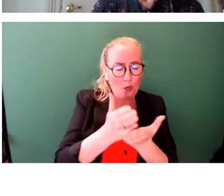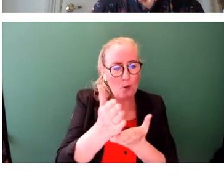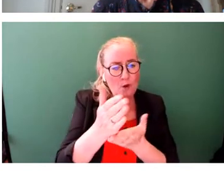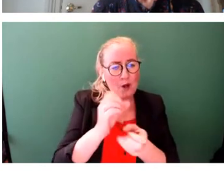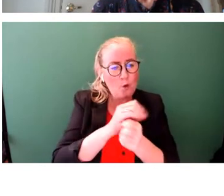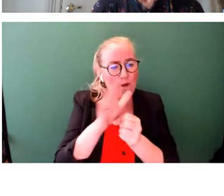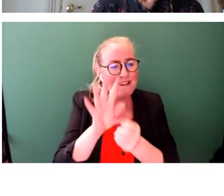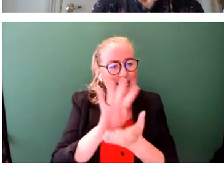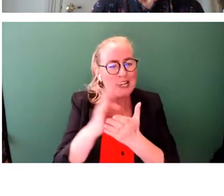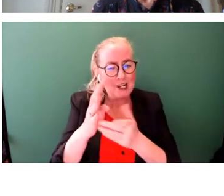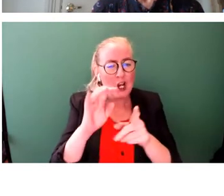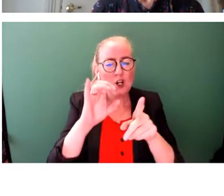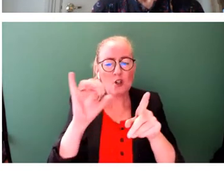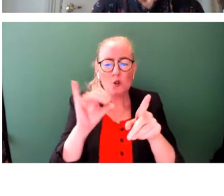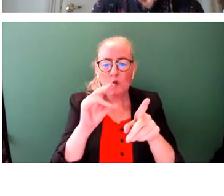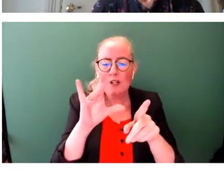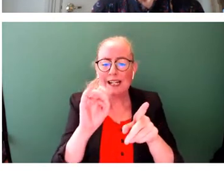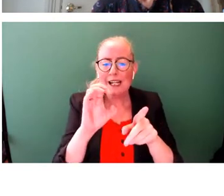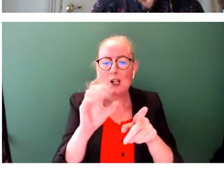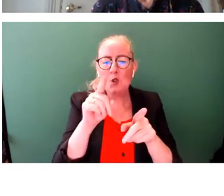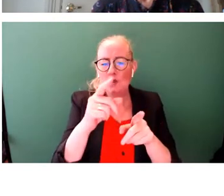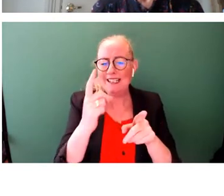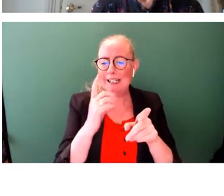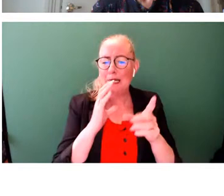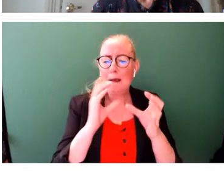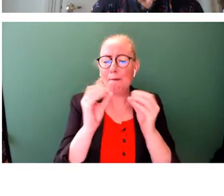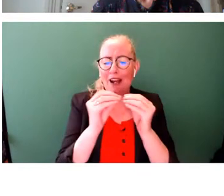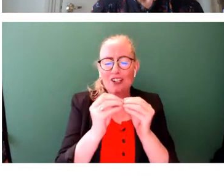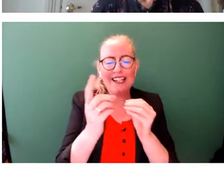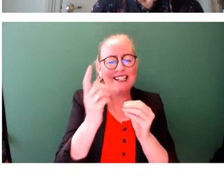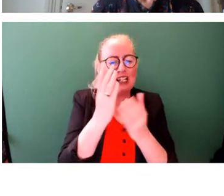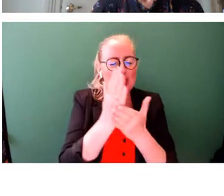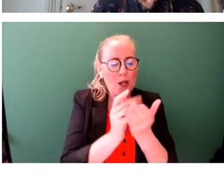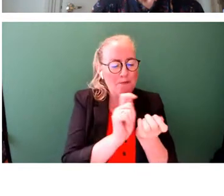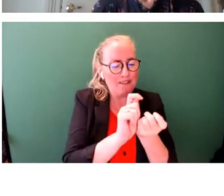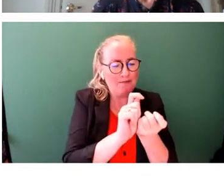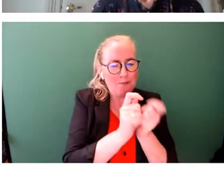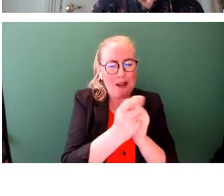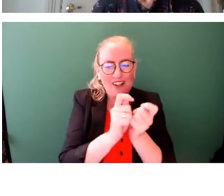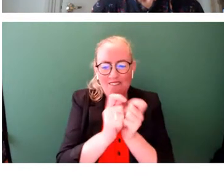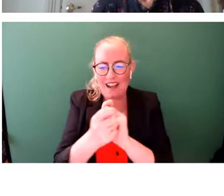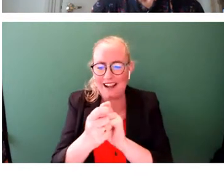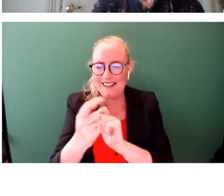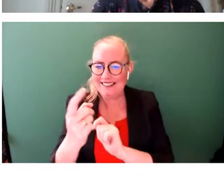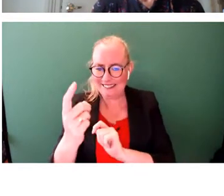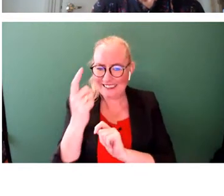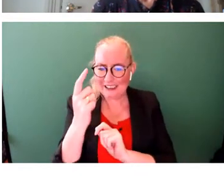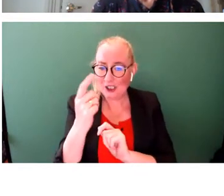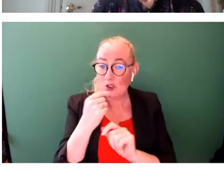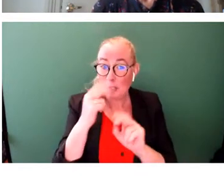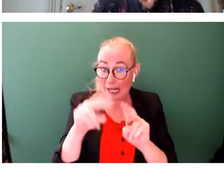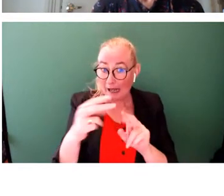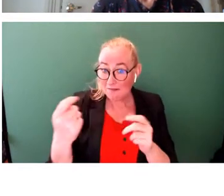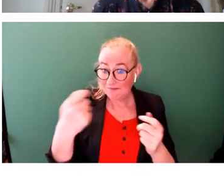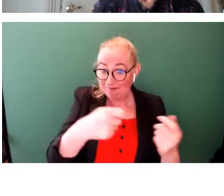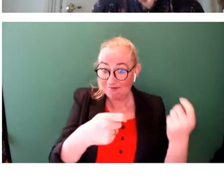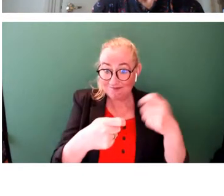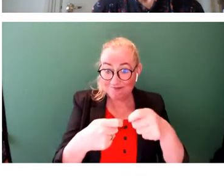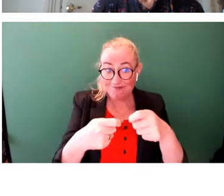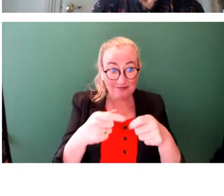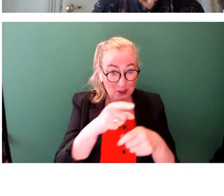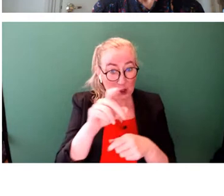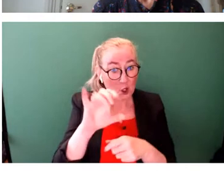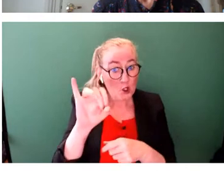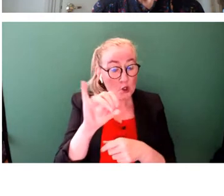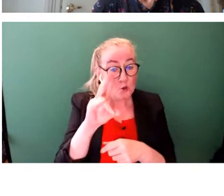you mentioned some modifications, and Joanne and Arlene might have some lessons to share as well. Julie, do you want to